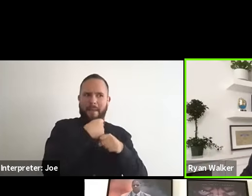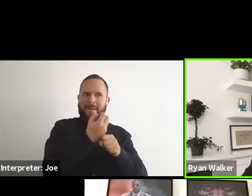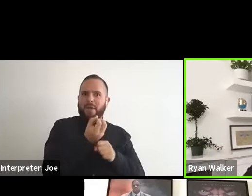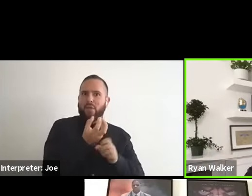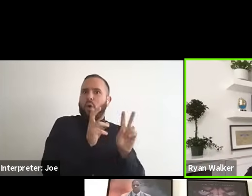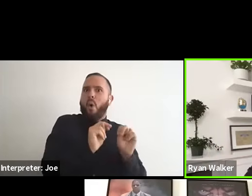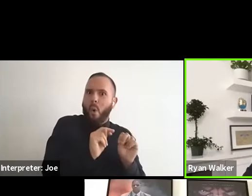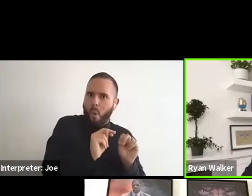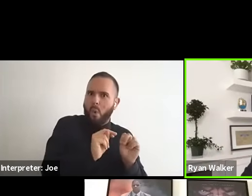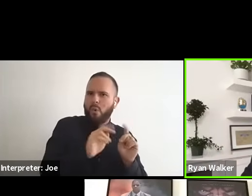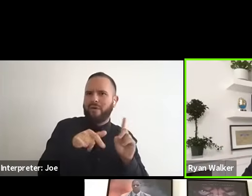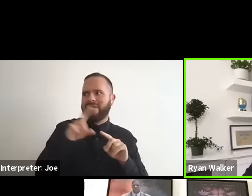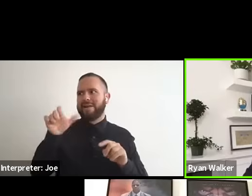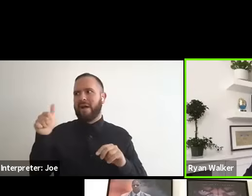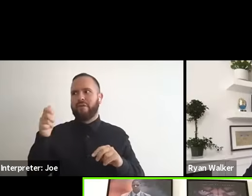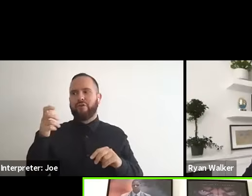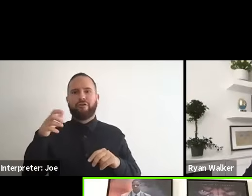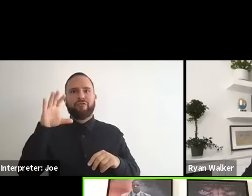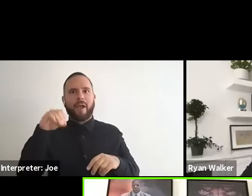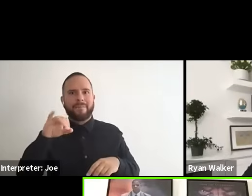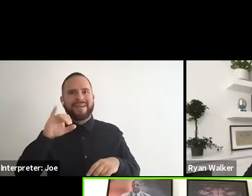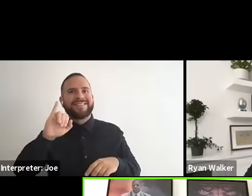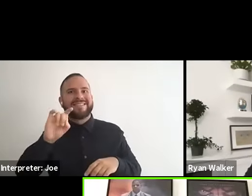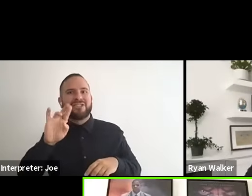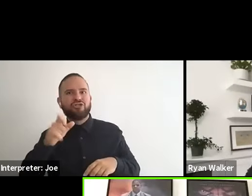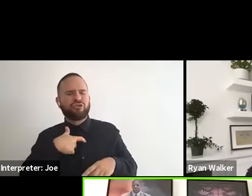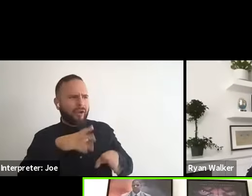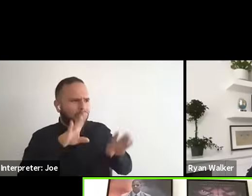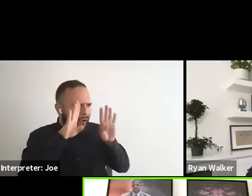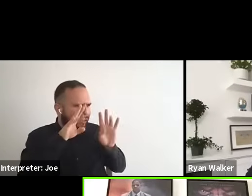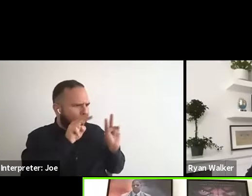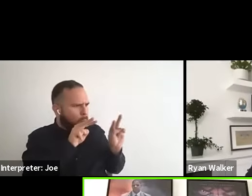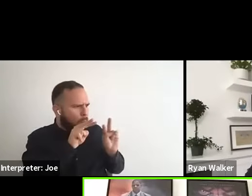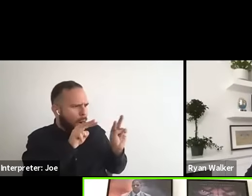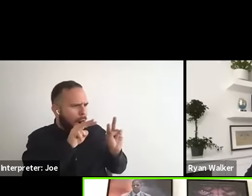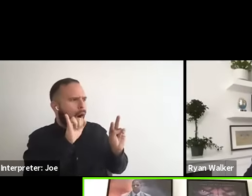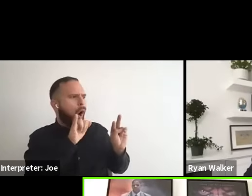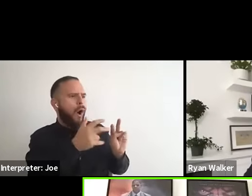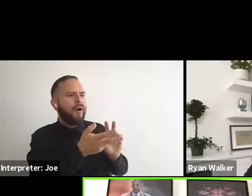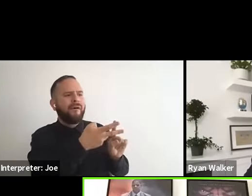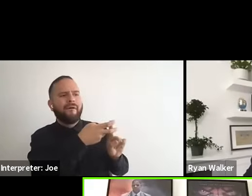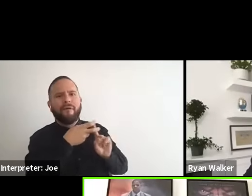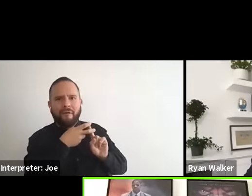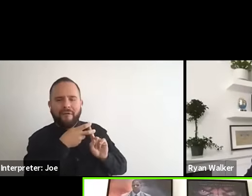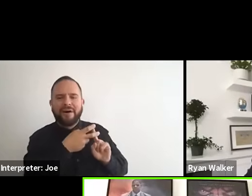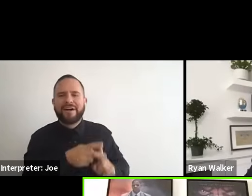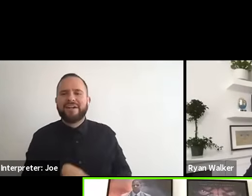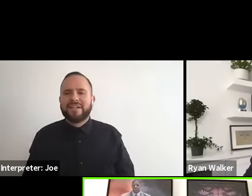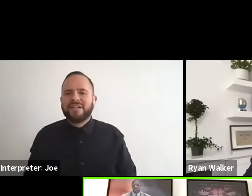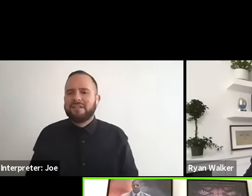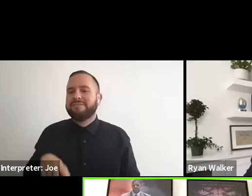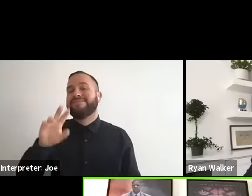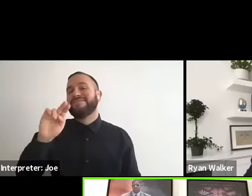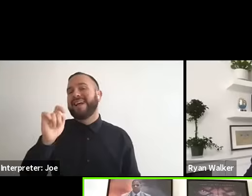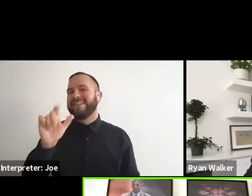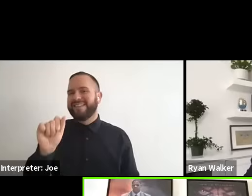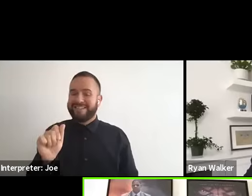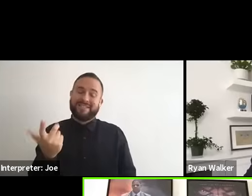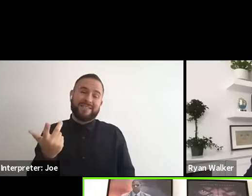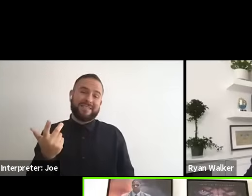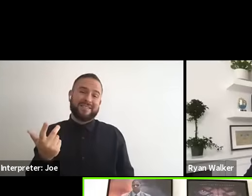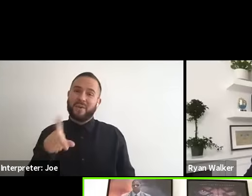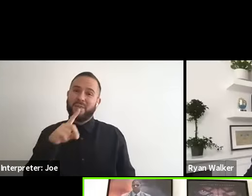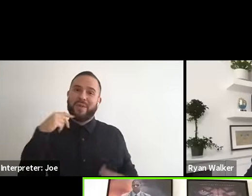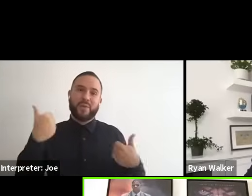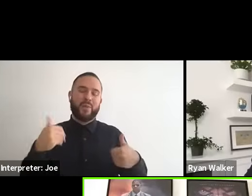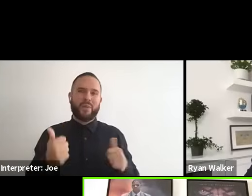you mentioned before? Well, it's adding fire. I mean, for those who are comfortable, sharing part of their truth,